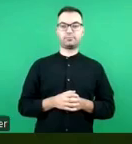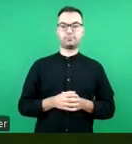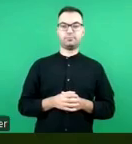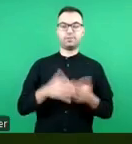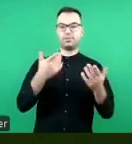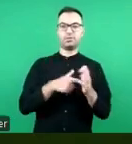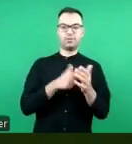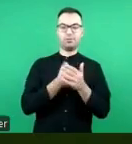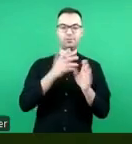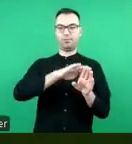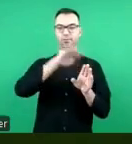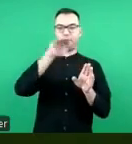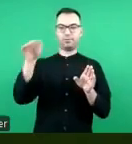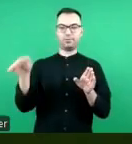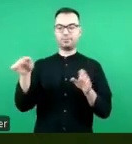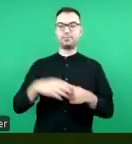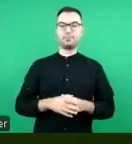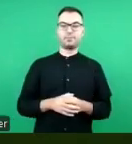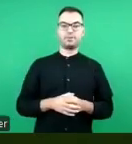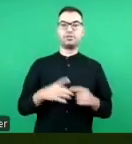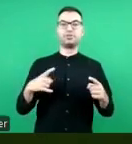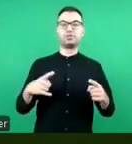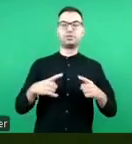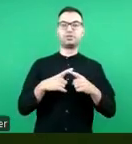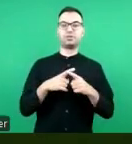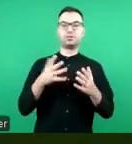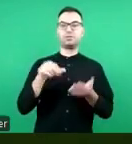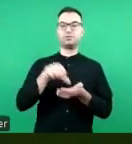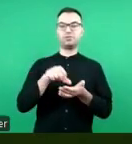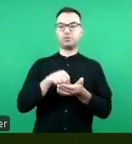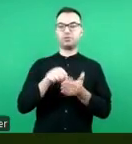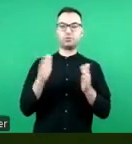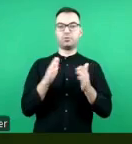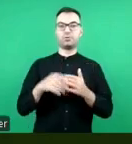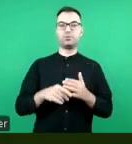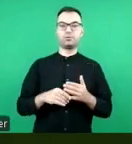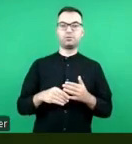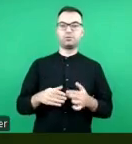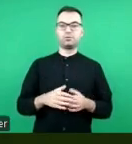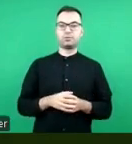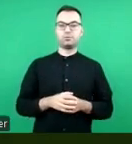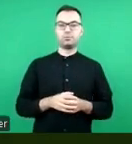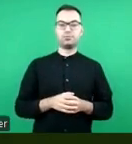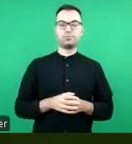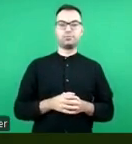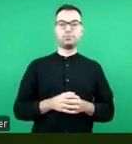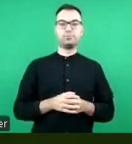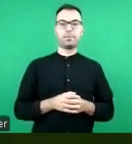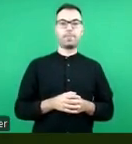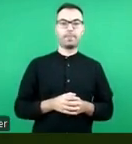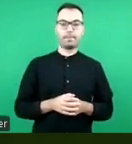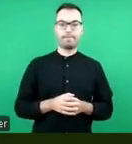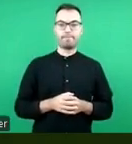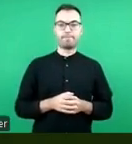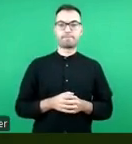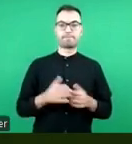shape with peaking somewhere in the middle at medium disturbance extents.